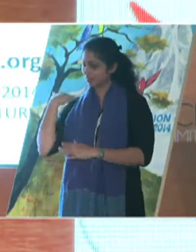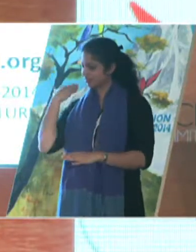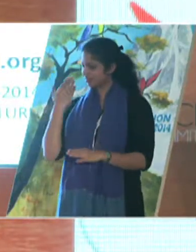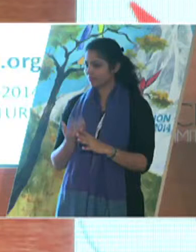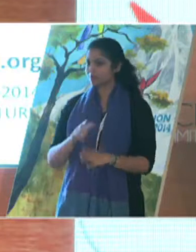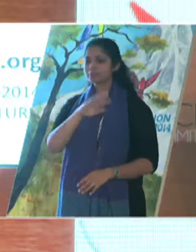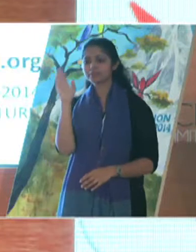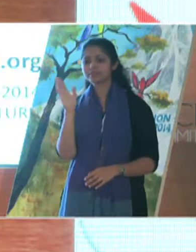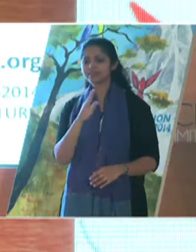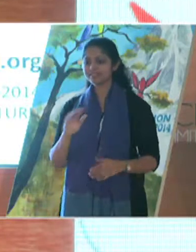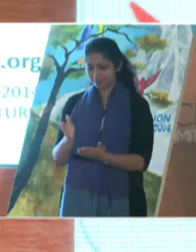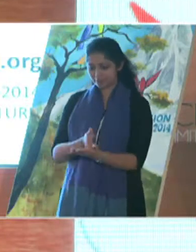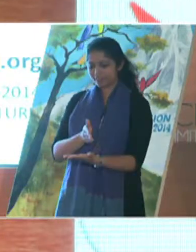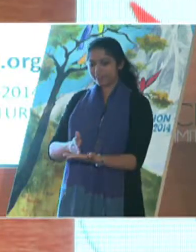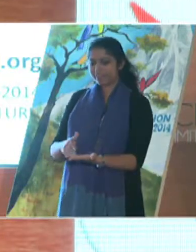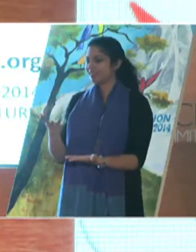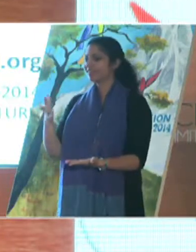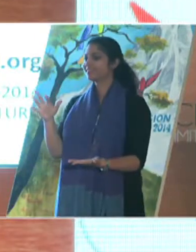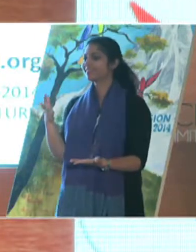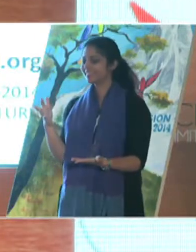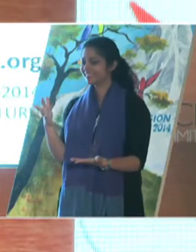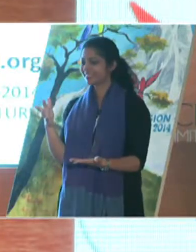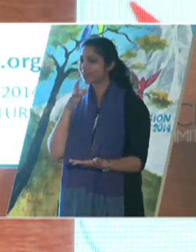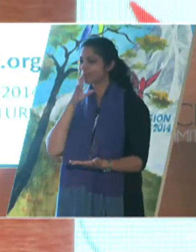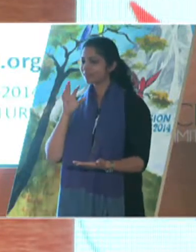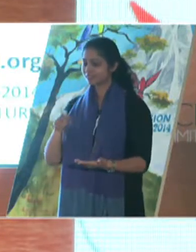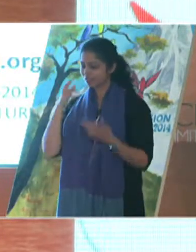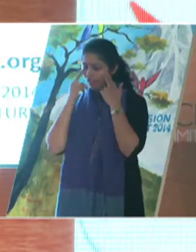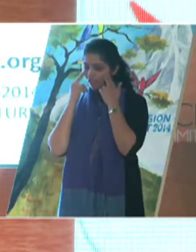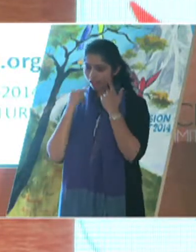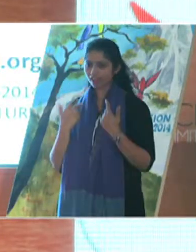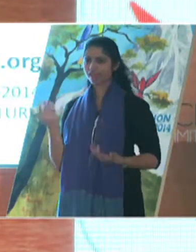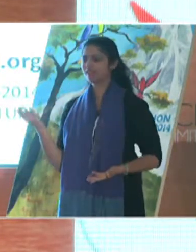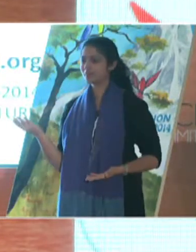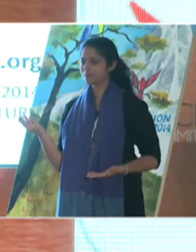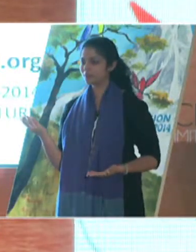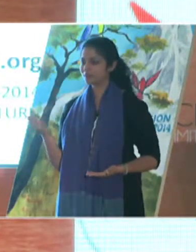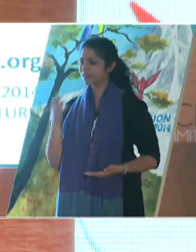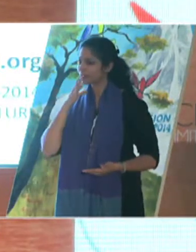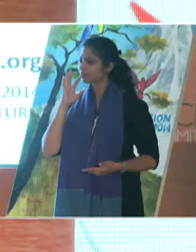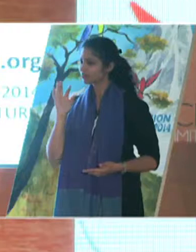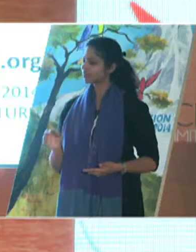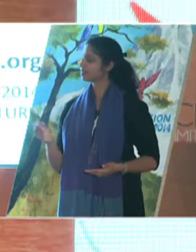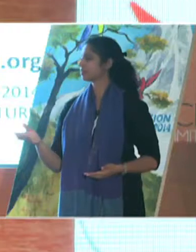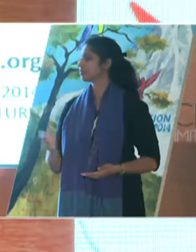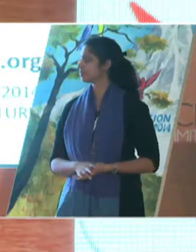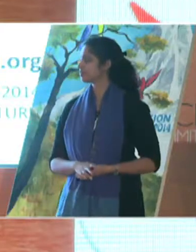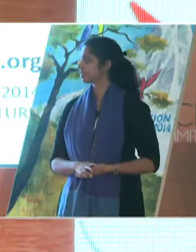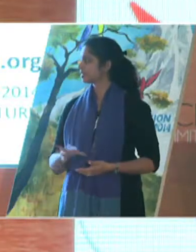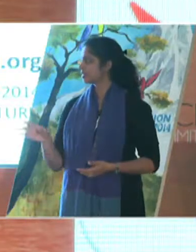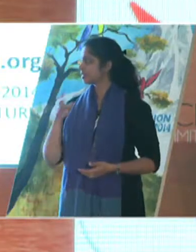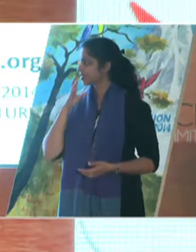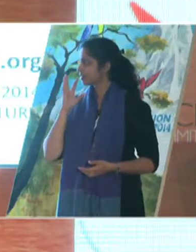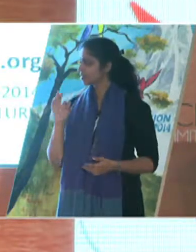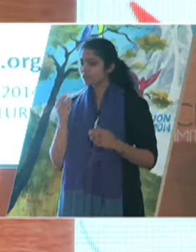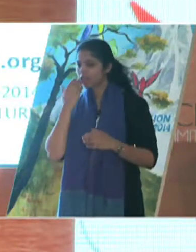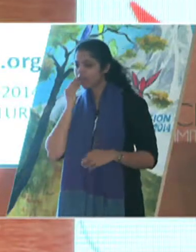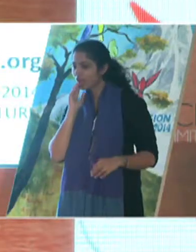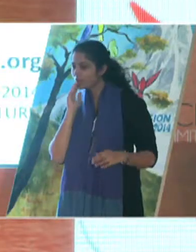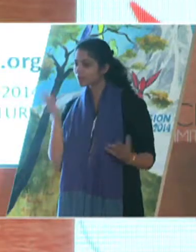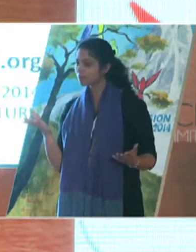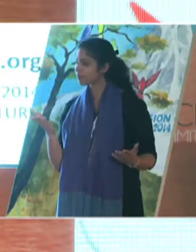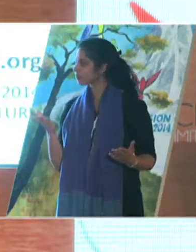day. They survive. They have nothing. They sleep on the naked floor. Pinoy came to us and we celebrated